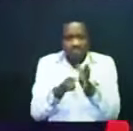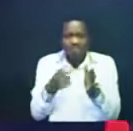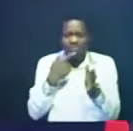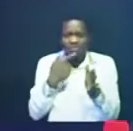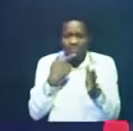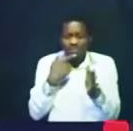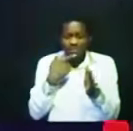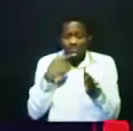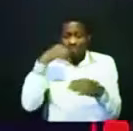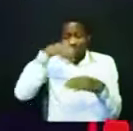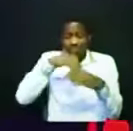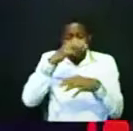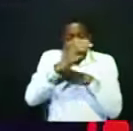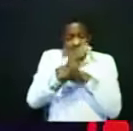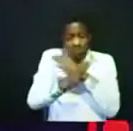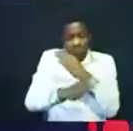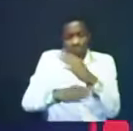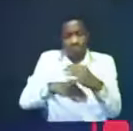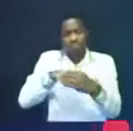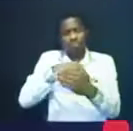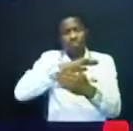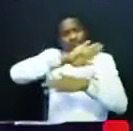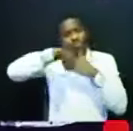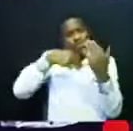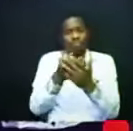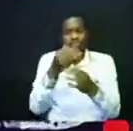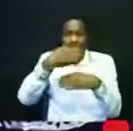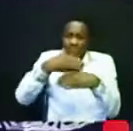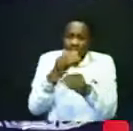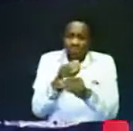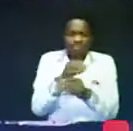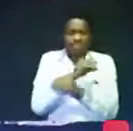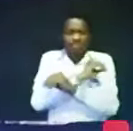all creation is hidden from God's